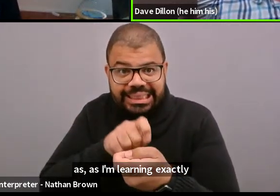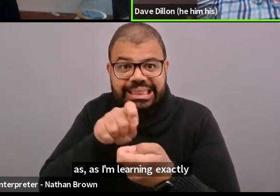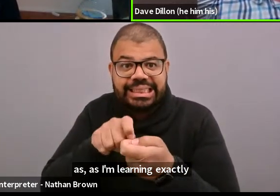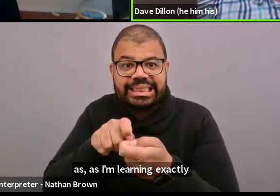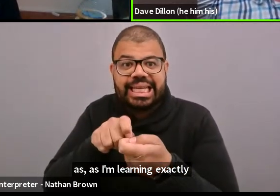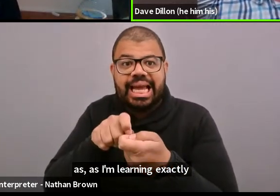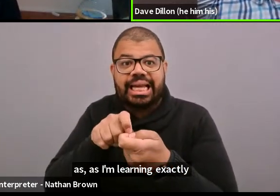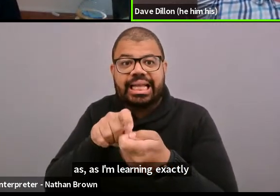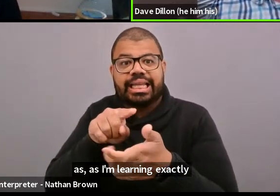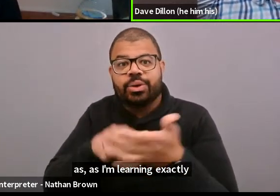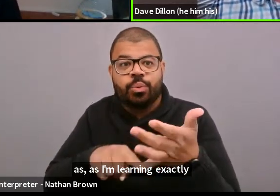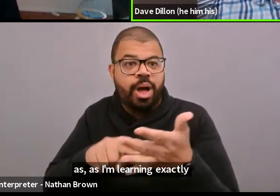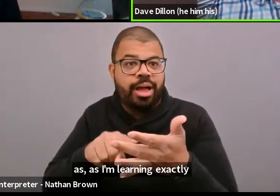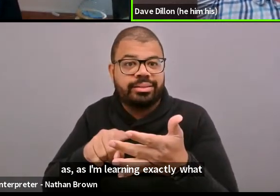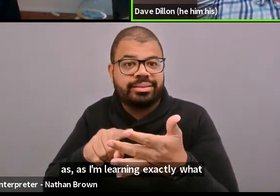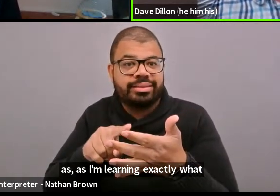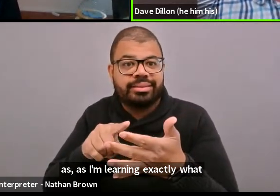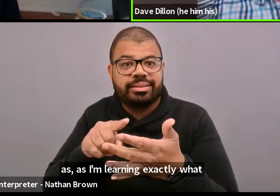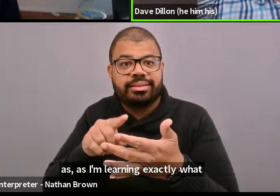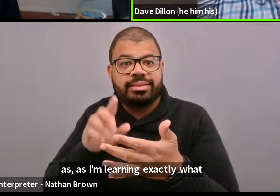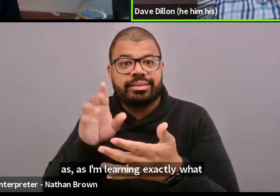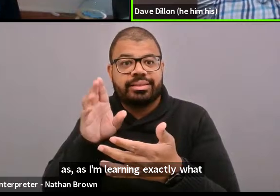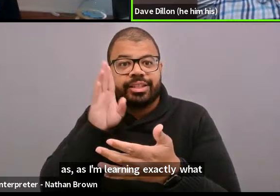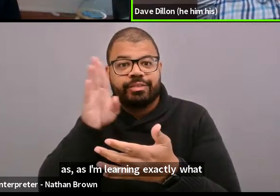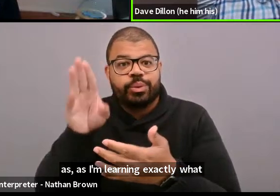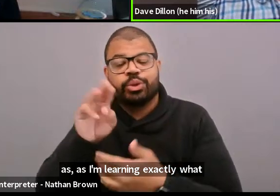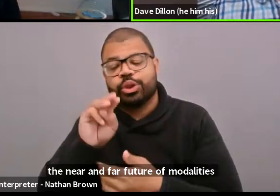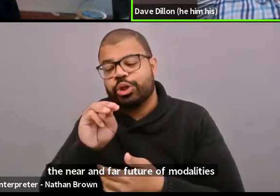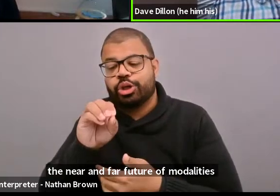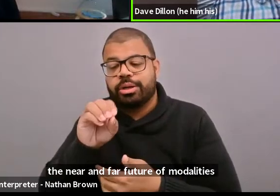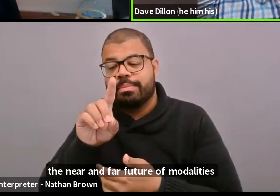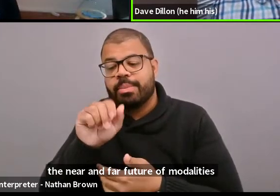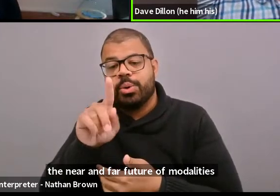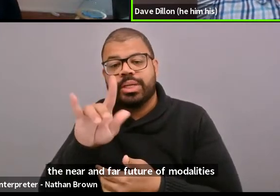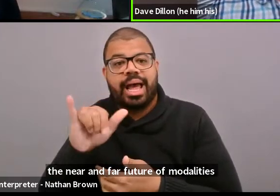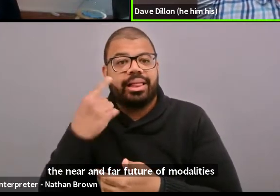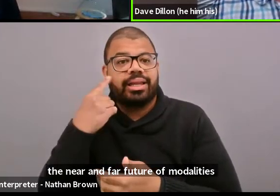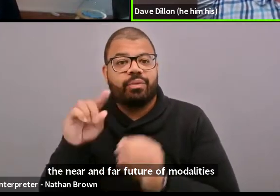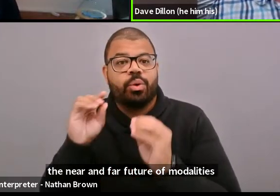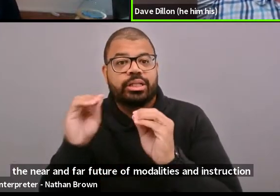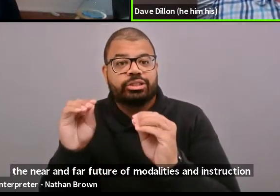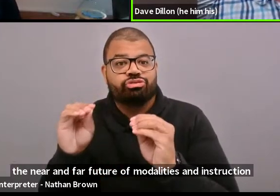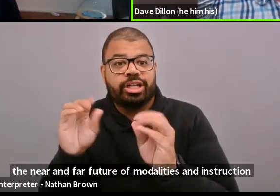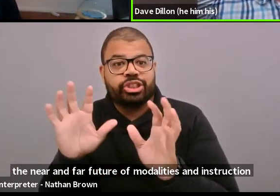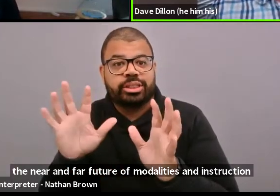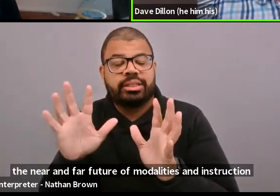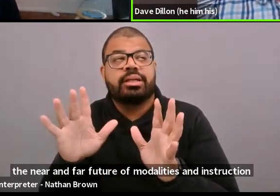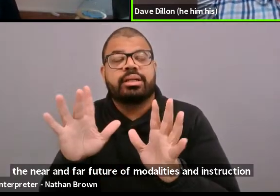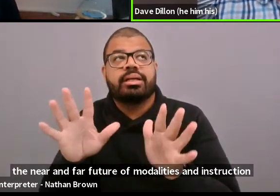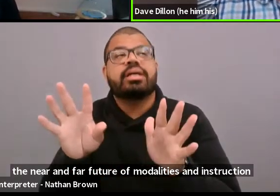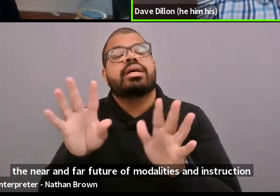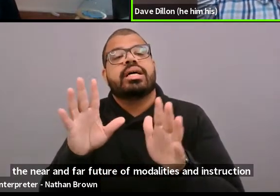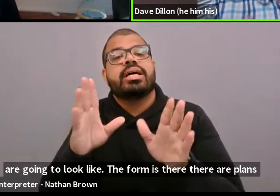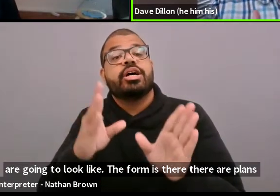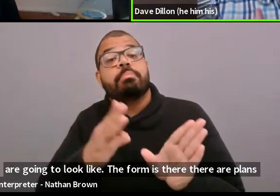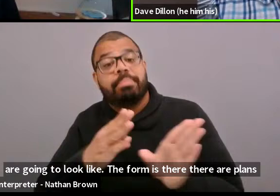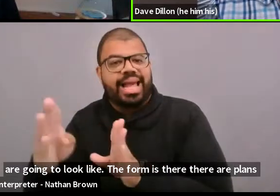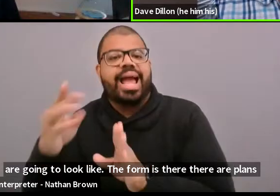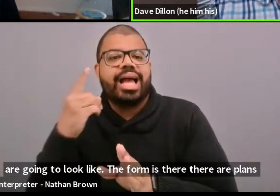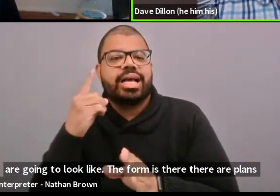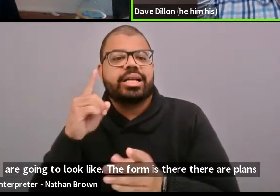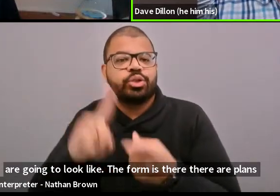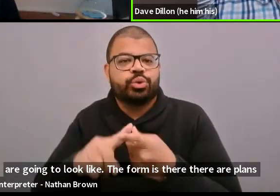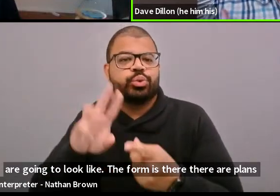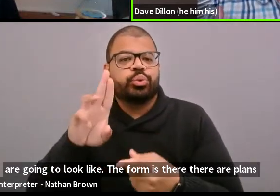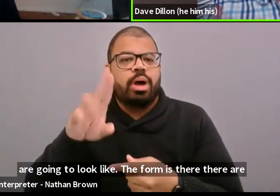the near and far future of modalities in instruction are going to look like, the form is, there are plans for the form to be updated to